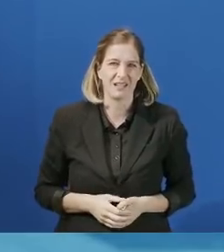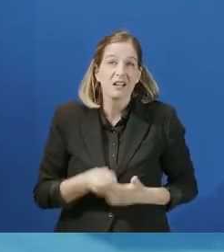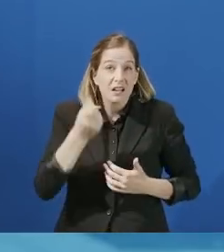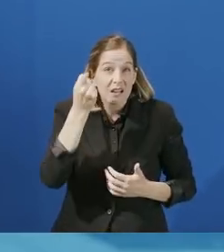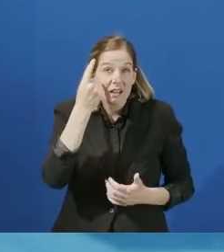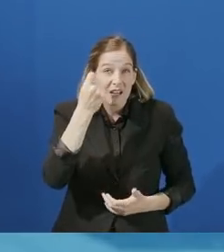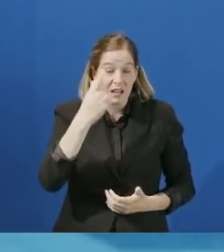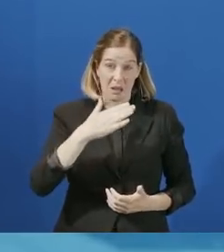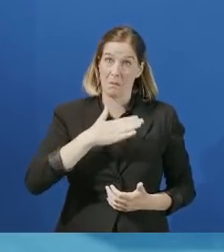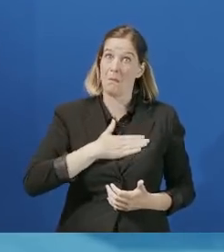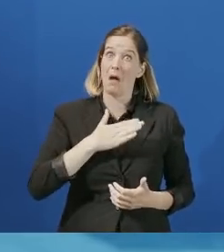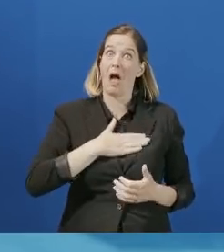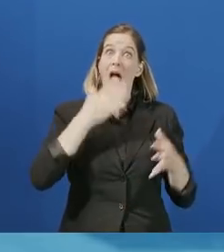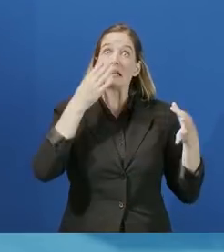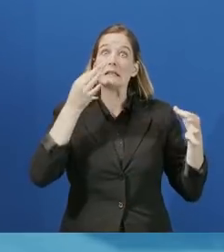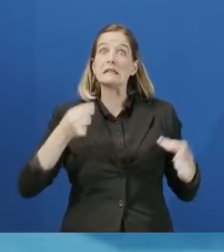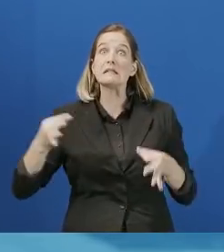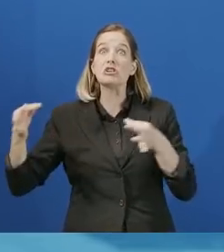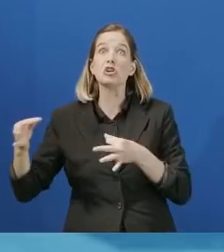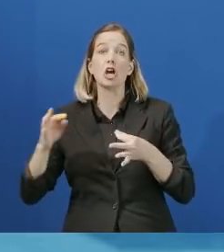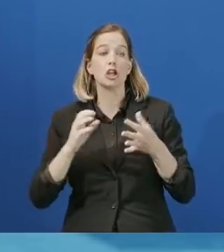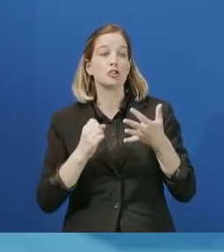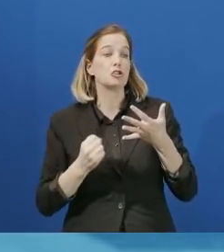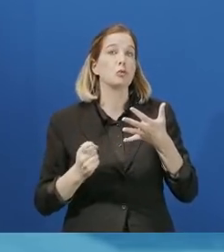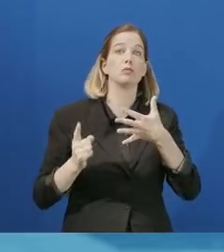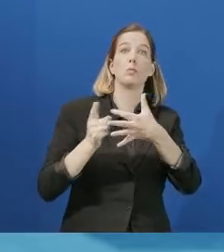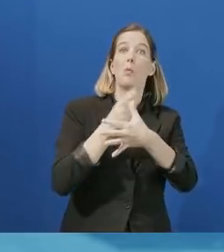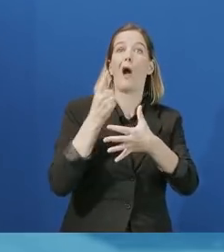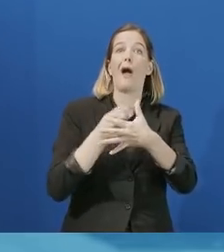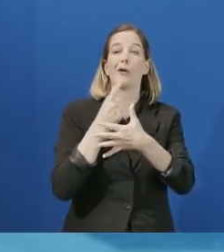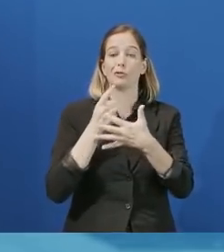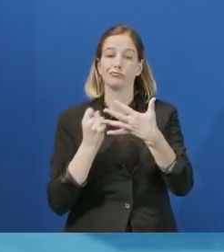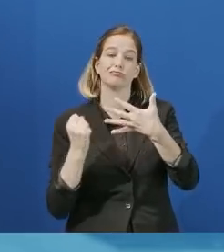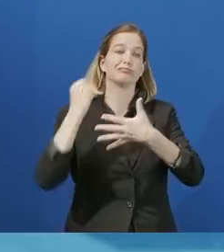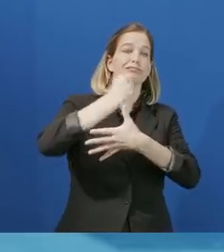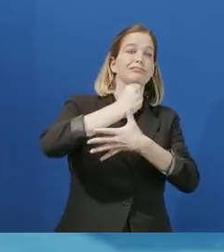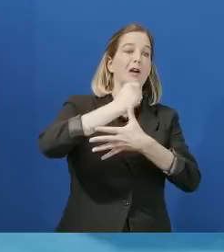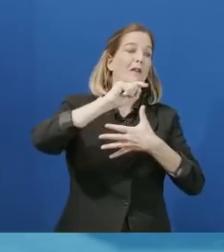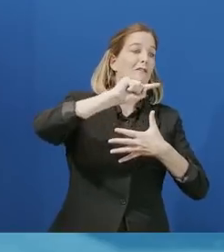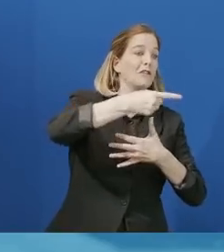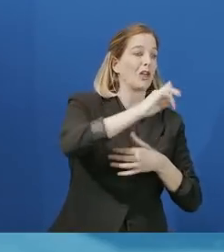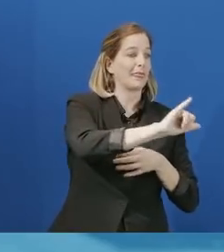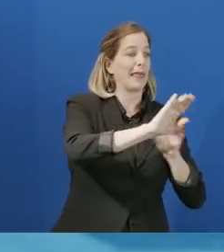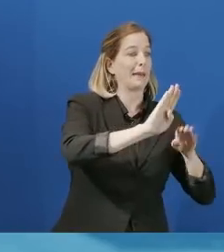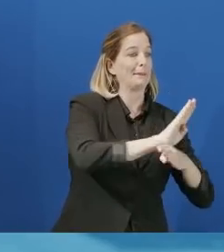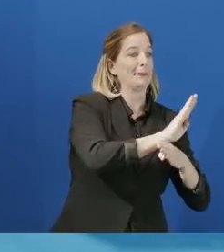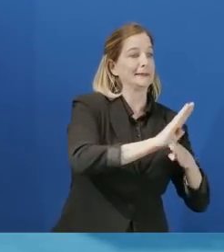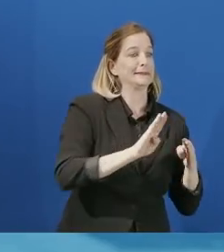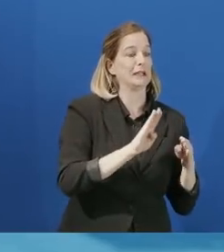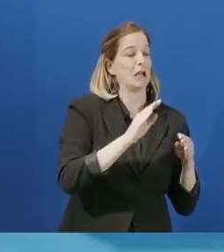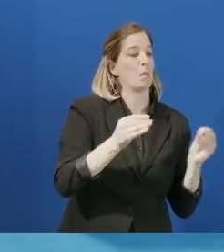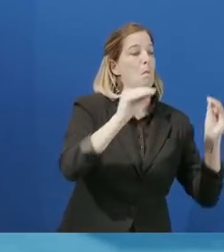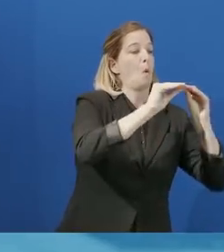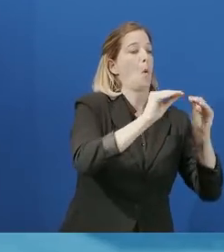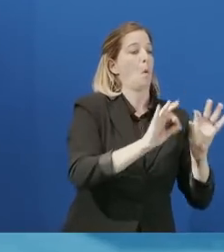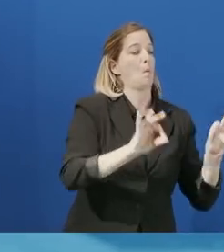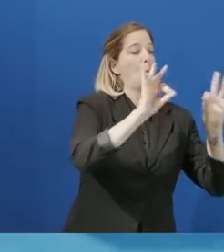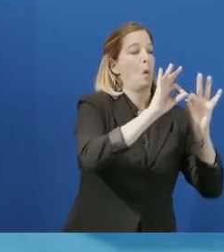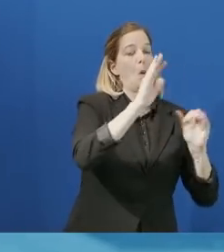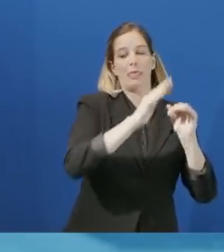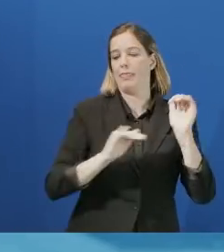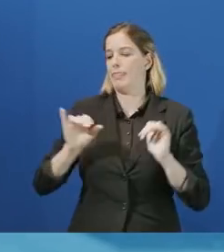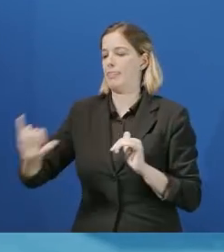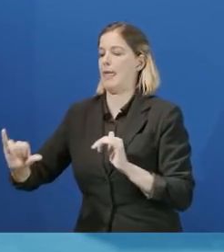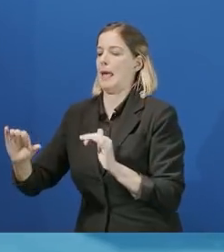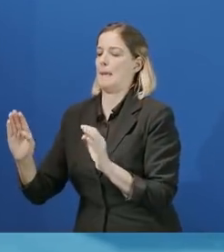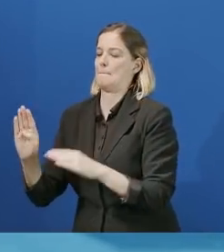which business is more important than another business. It's been around what public health is and where can we enforce social